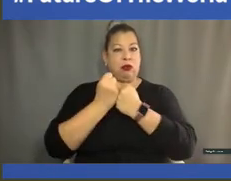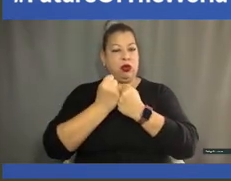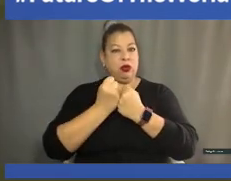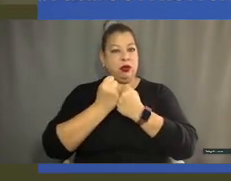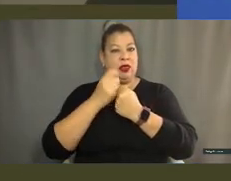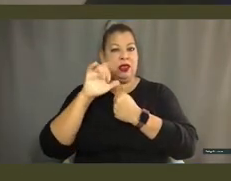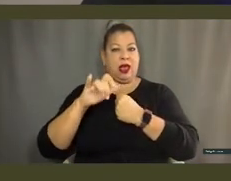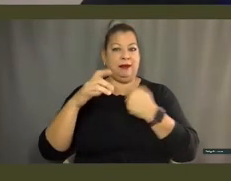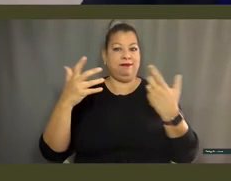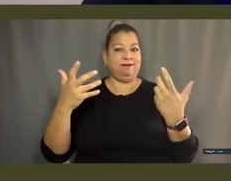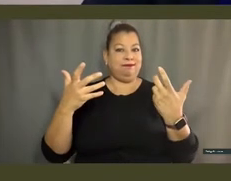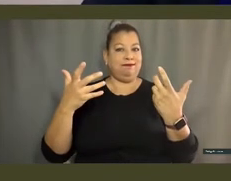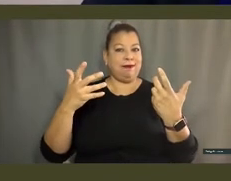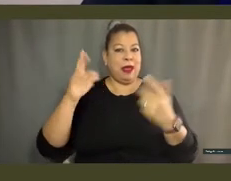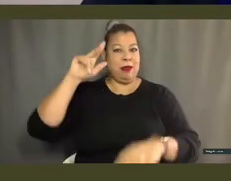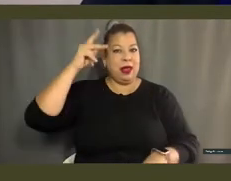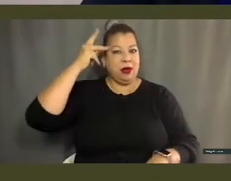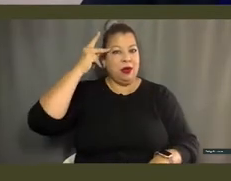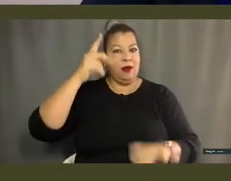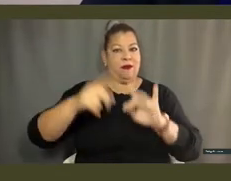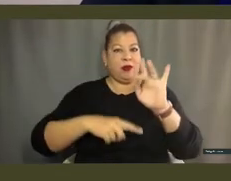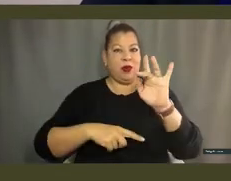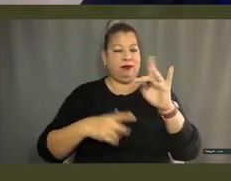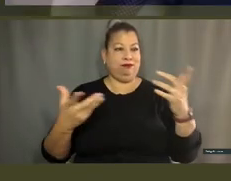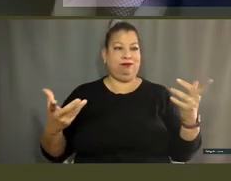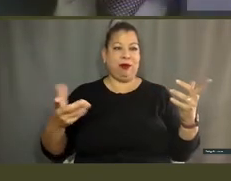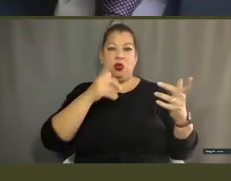I don't know who would quite like to answer that first.